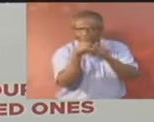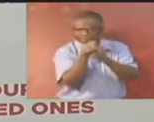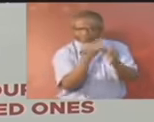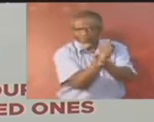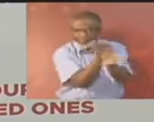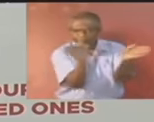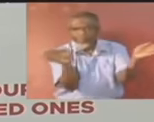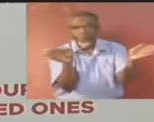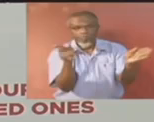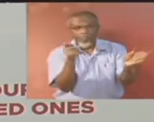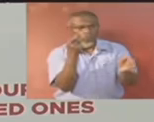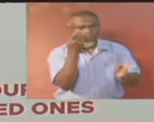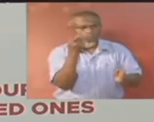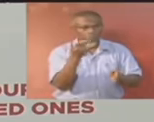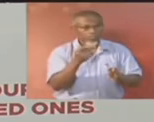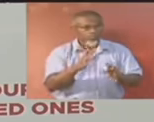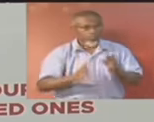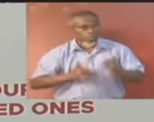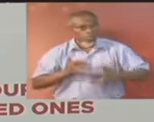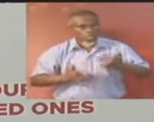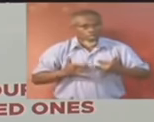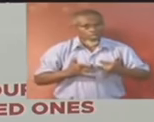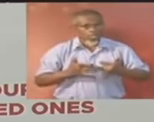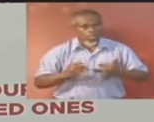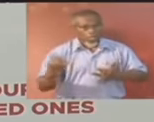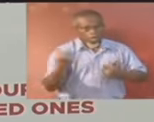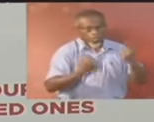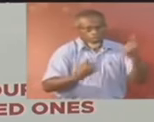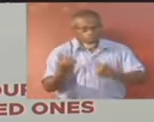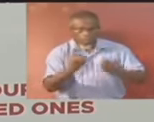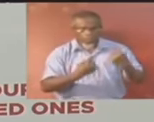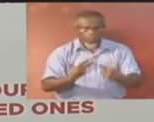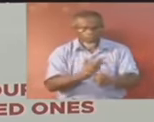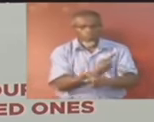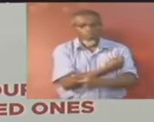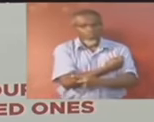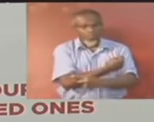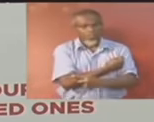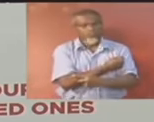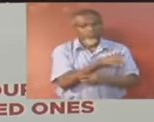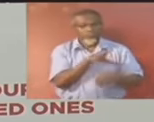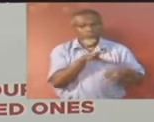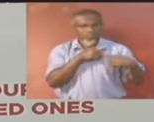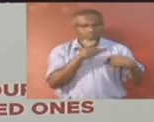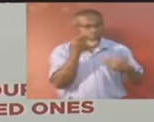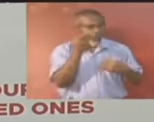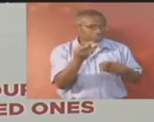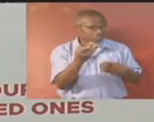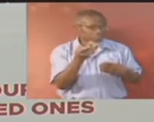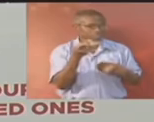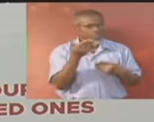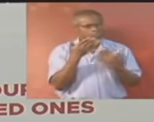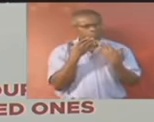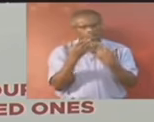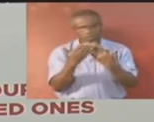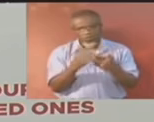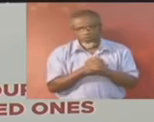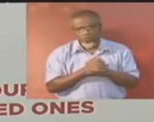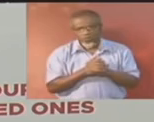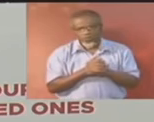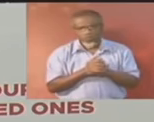the enthusiasm and the high risk of vaccine acceptance that we have noted across our